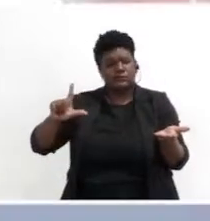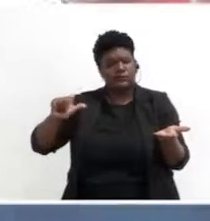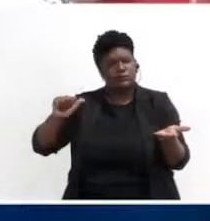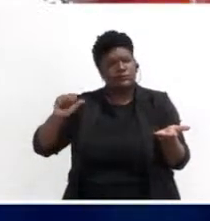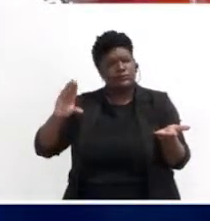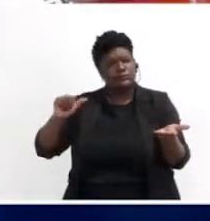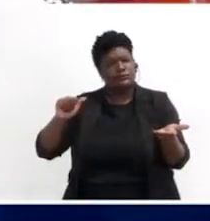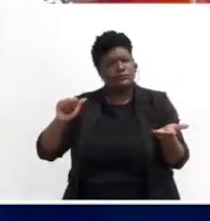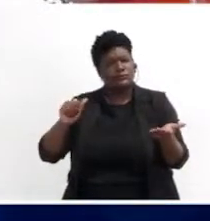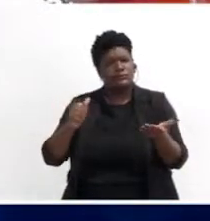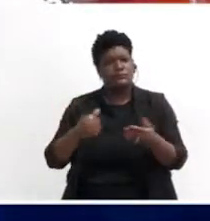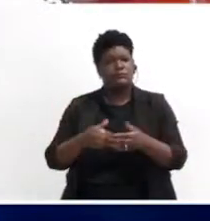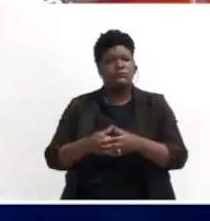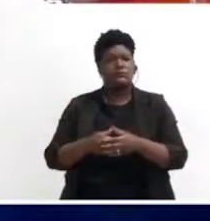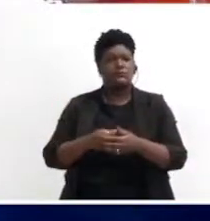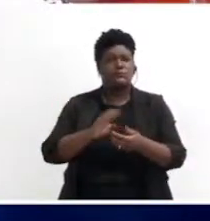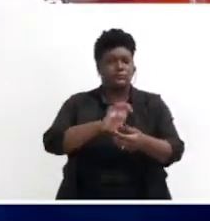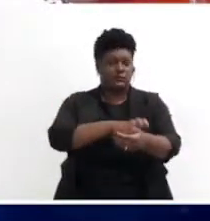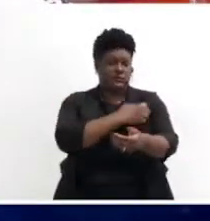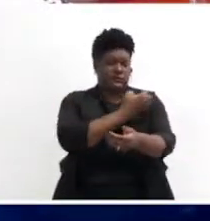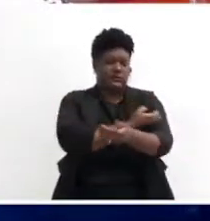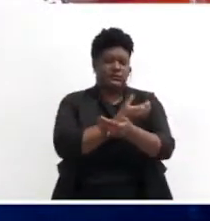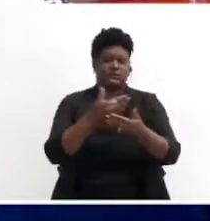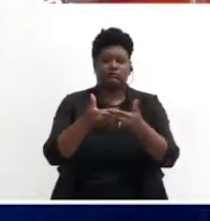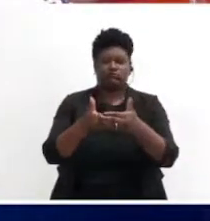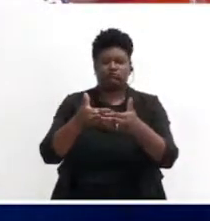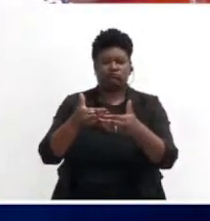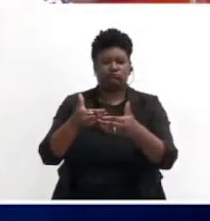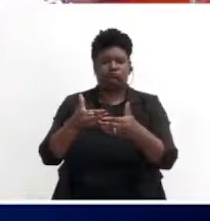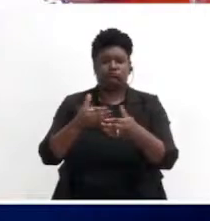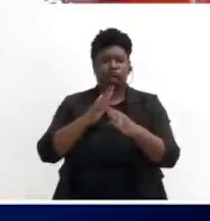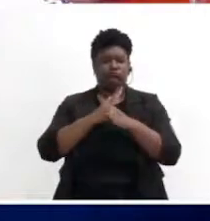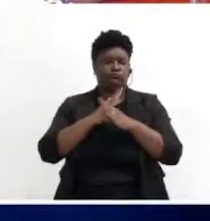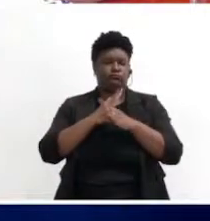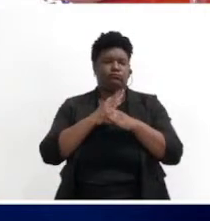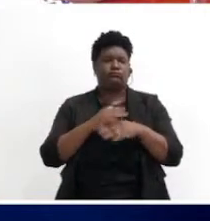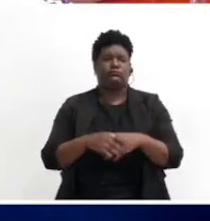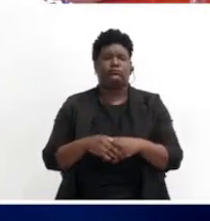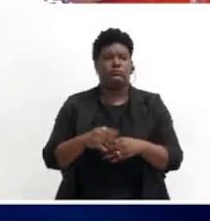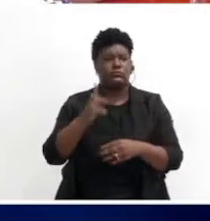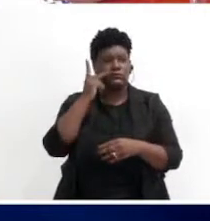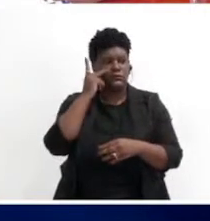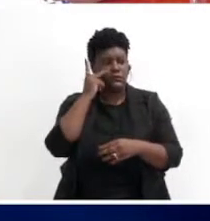those pieces of electroplating equipment looks like.